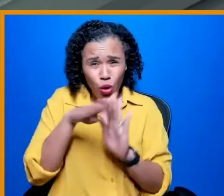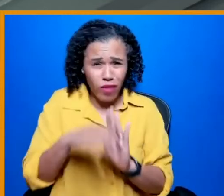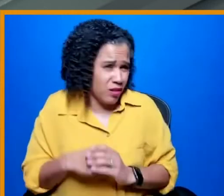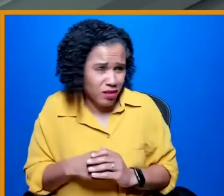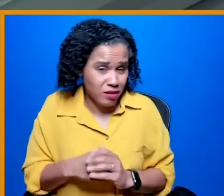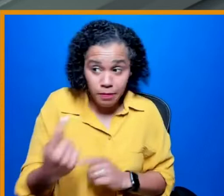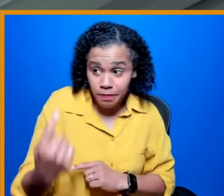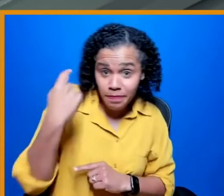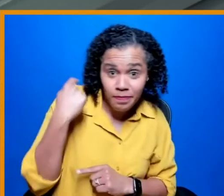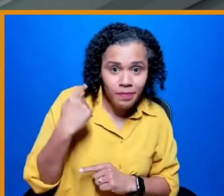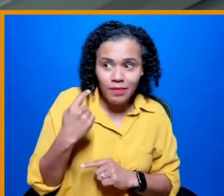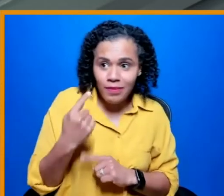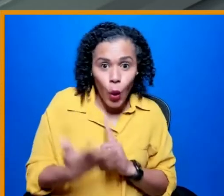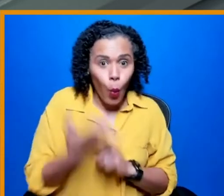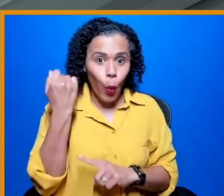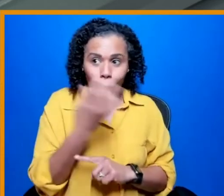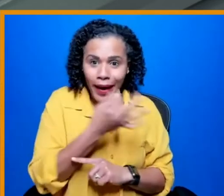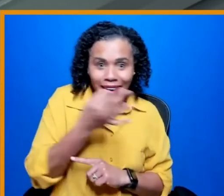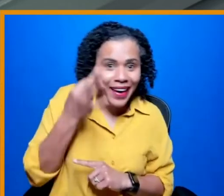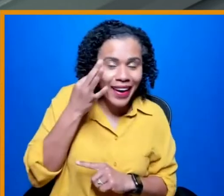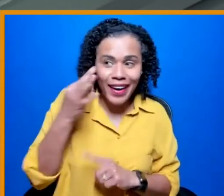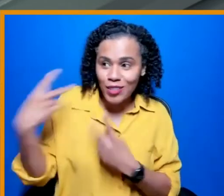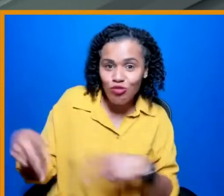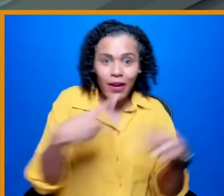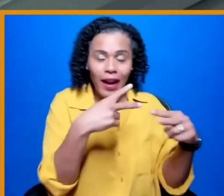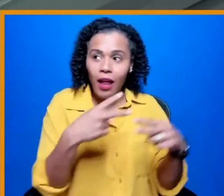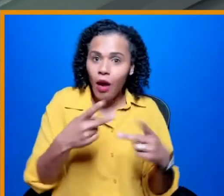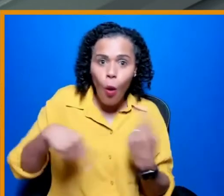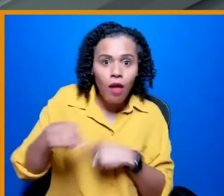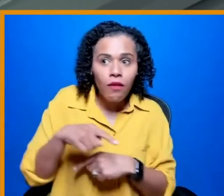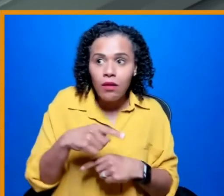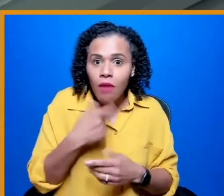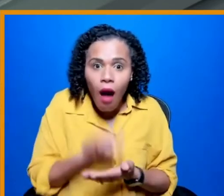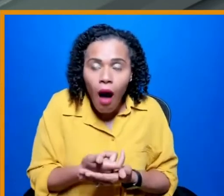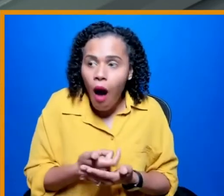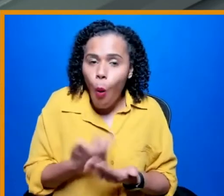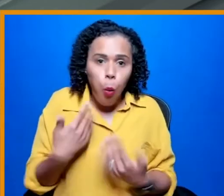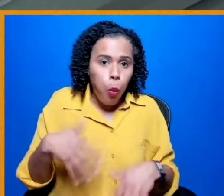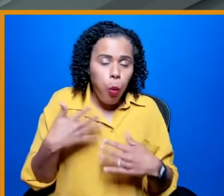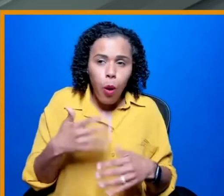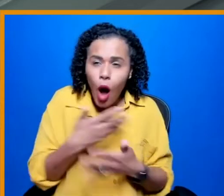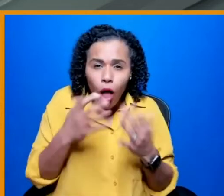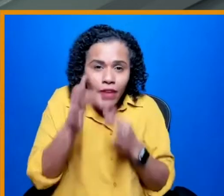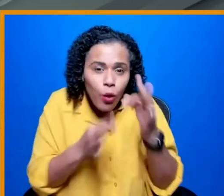in learning about hearing impairment and learning BSL. The number of inquiries to deaf charities